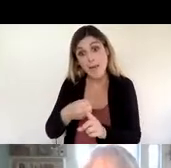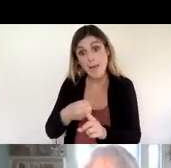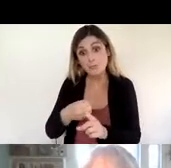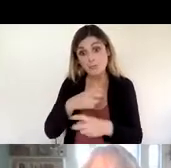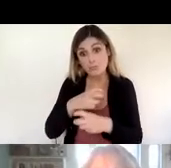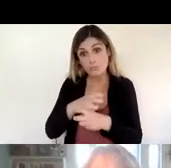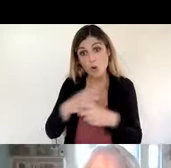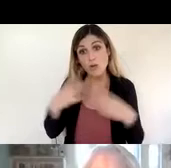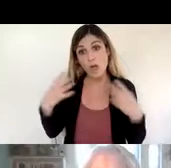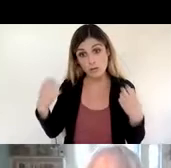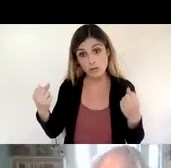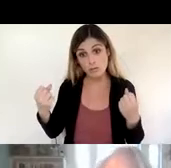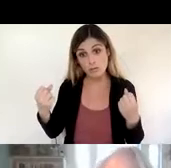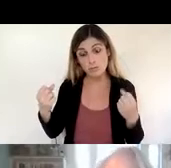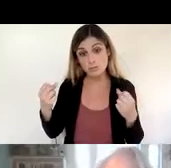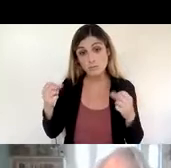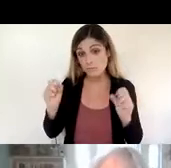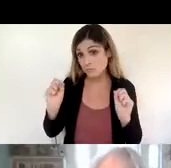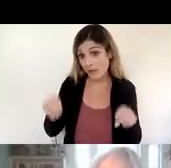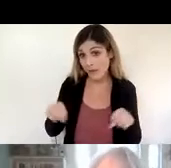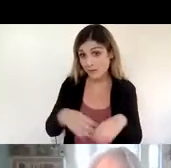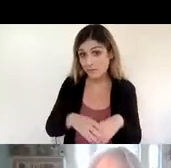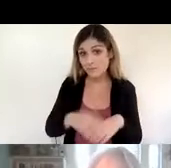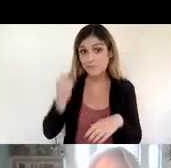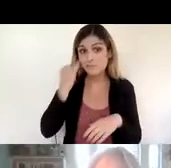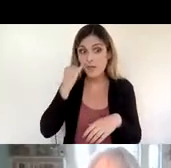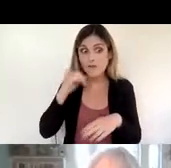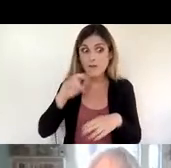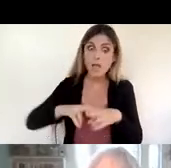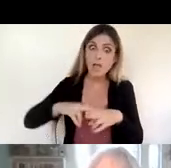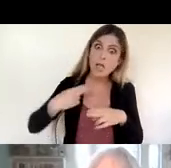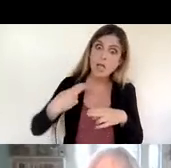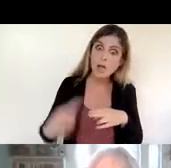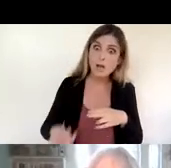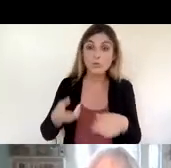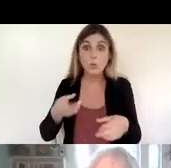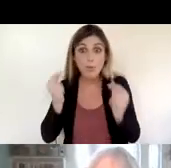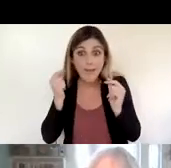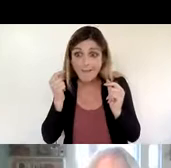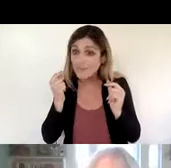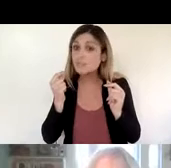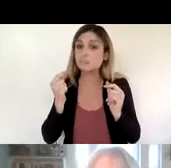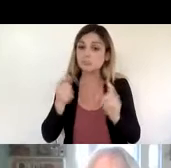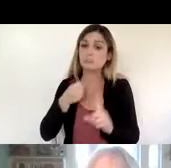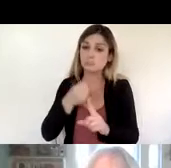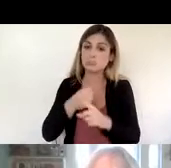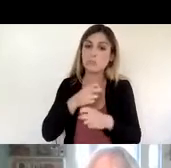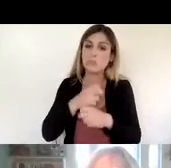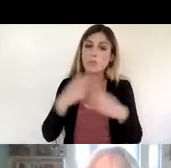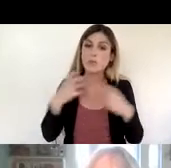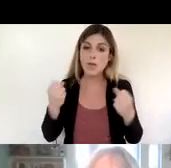on bone health and can cause bone loss, especially if you're losing weight very quickly. If you are losing weight, if